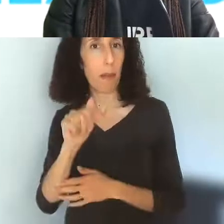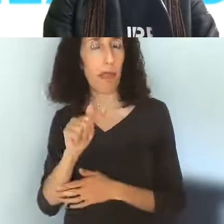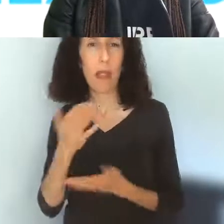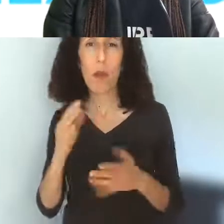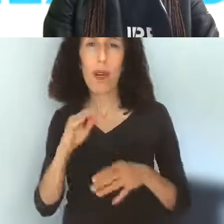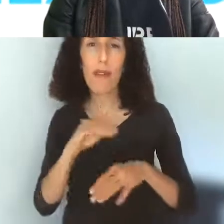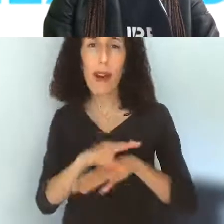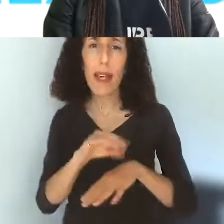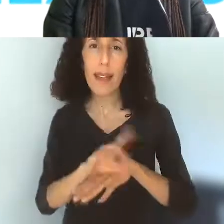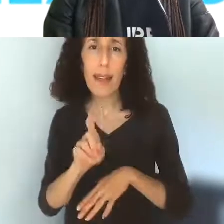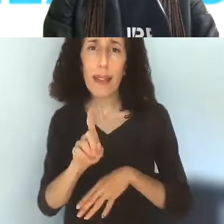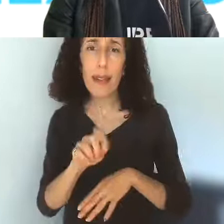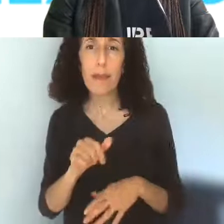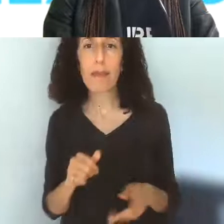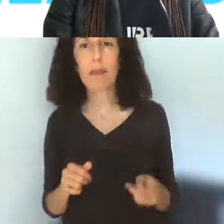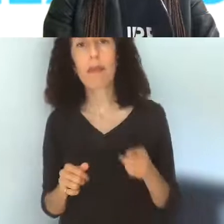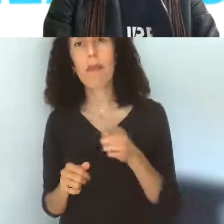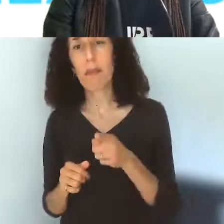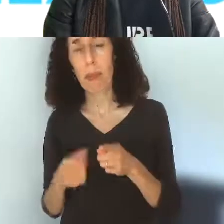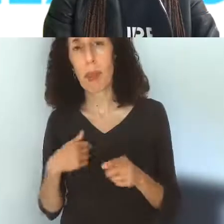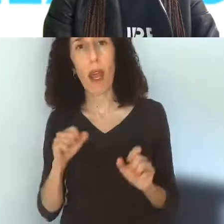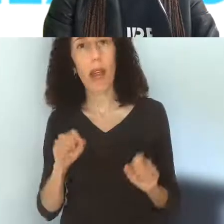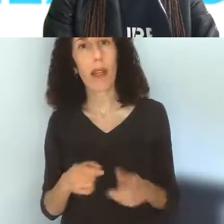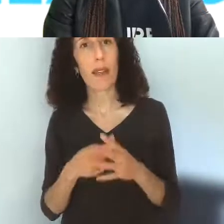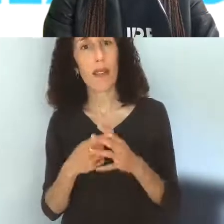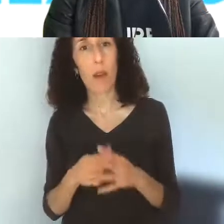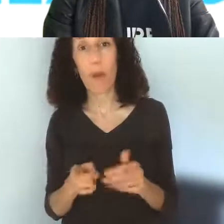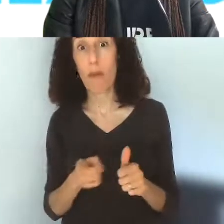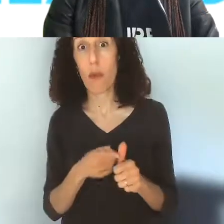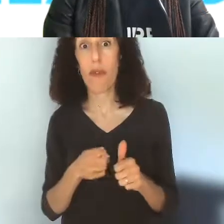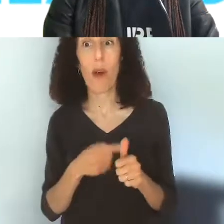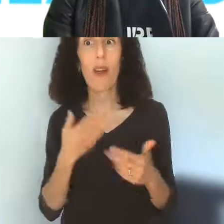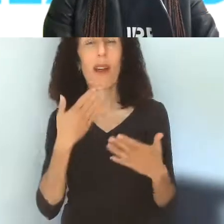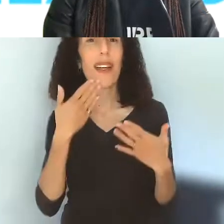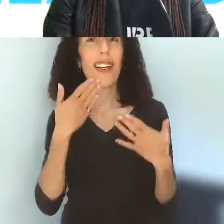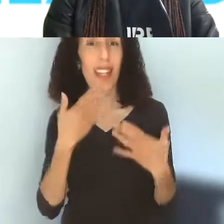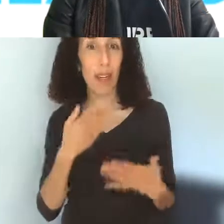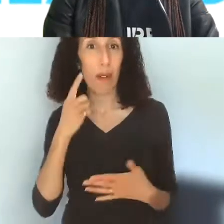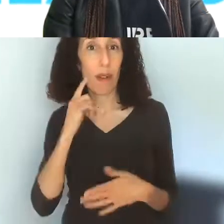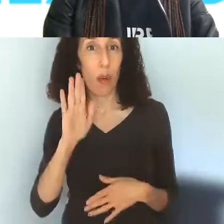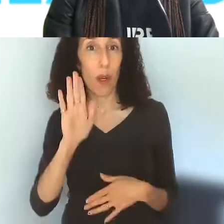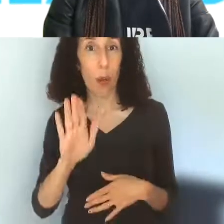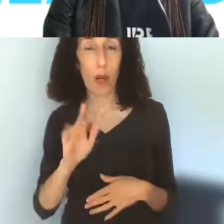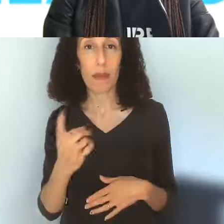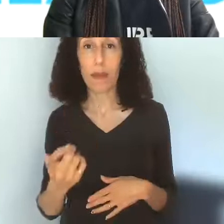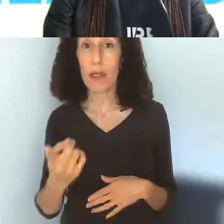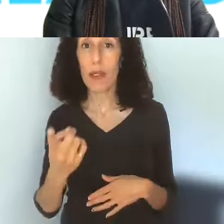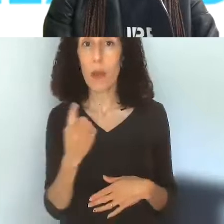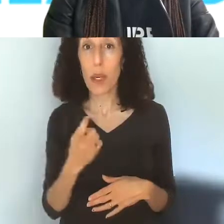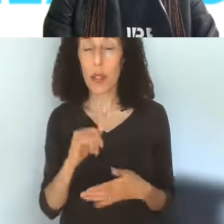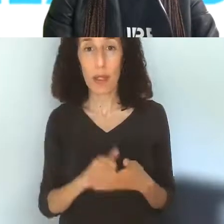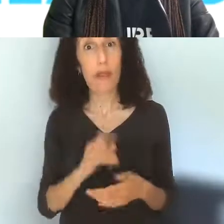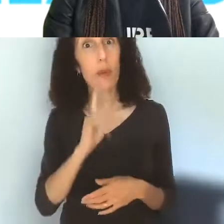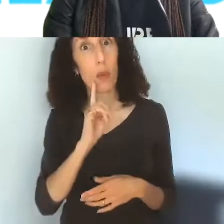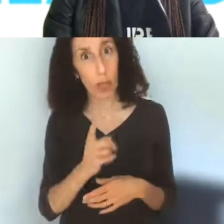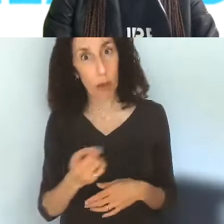I'd like to start on this one. Thank you for the question. First of all, this is a real question that people are having in their lives on a